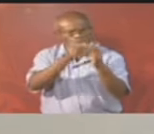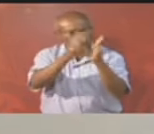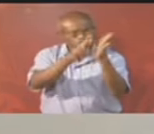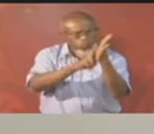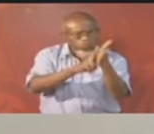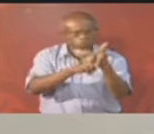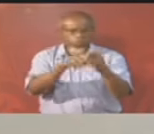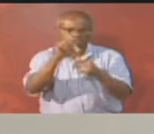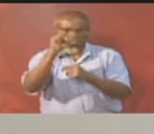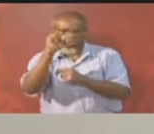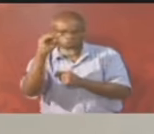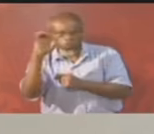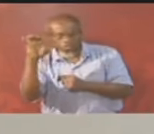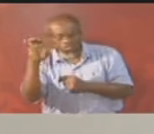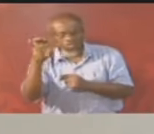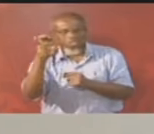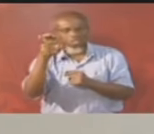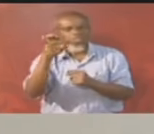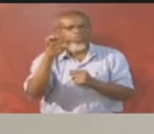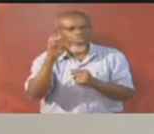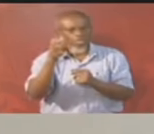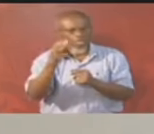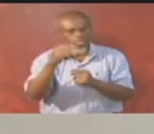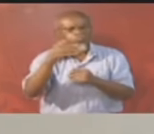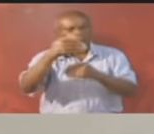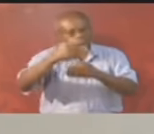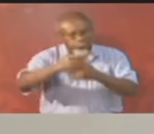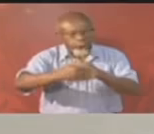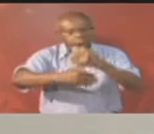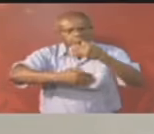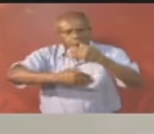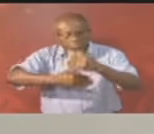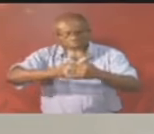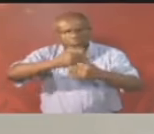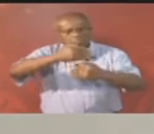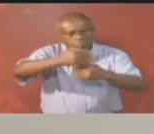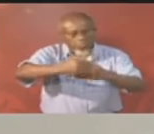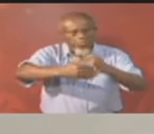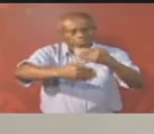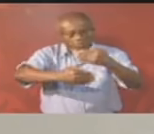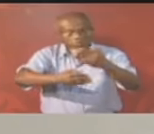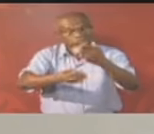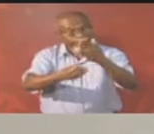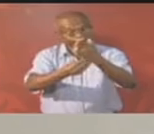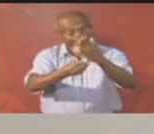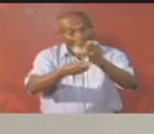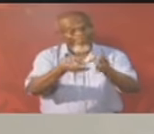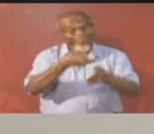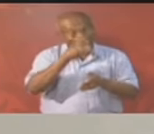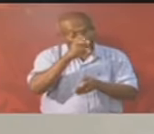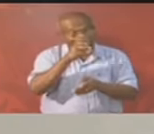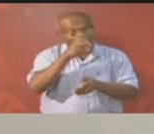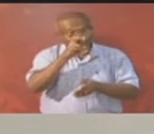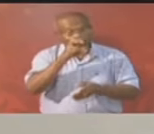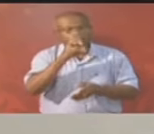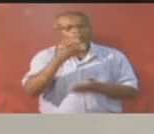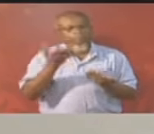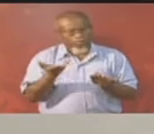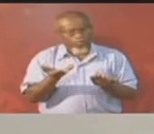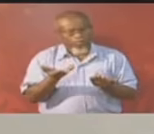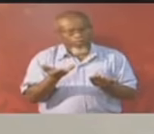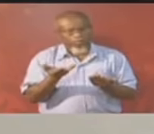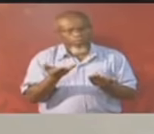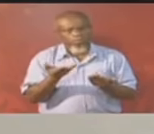restrictions that have been incrementally, bit by bit, stronger and stronger, implemented over the past few